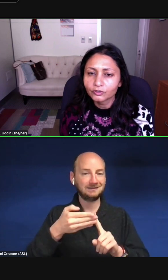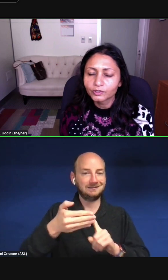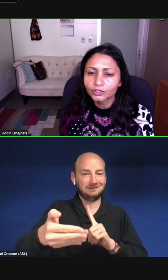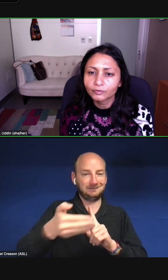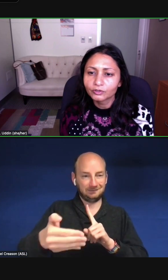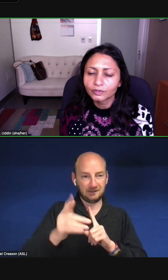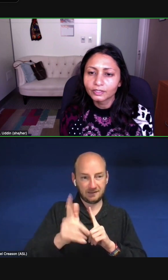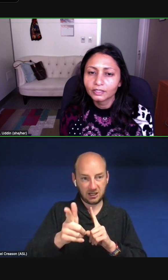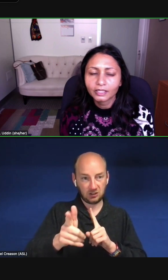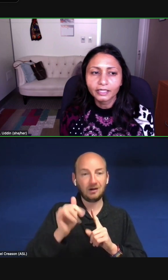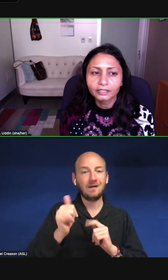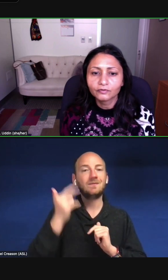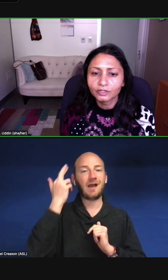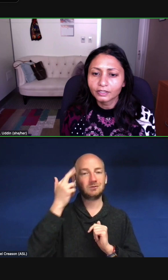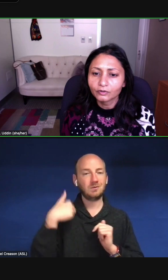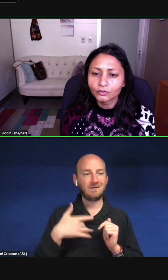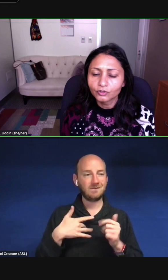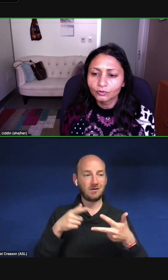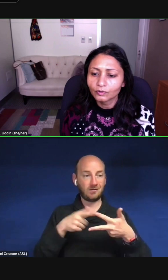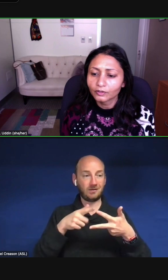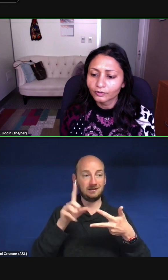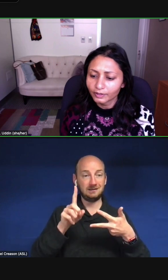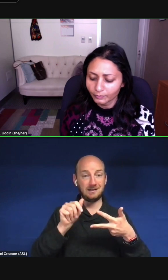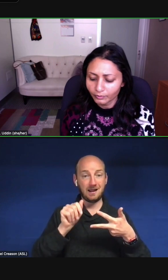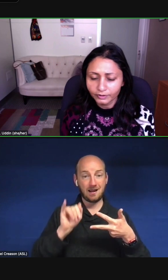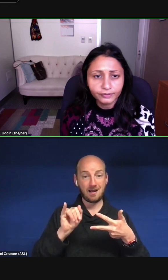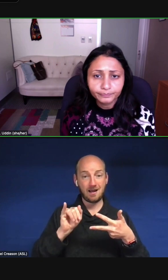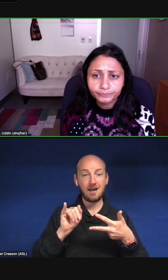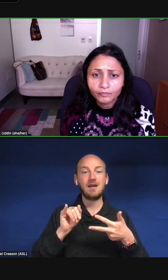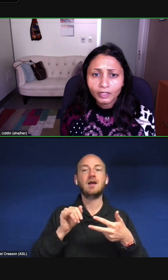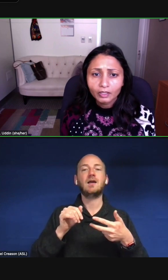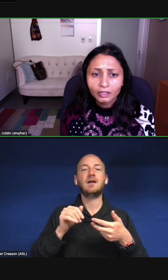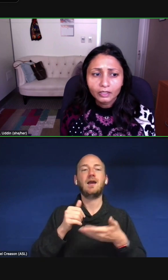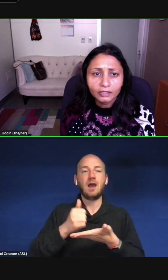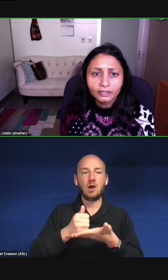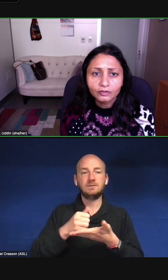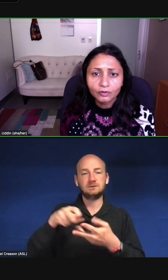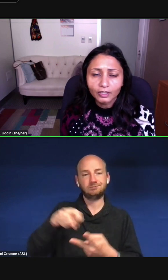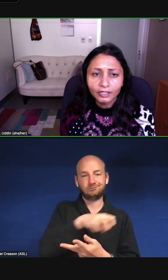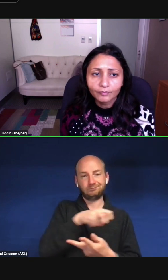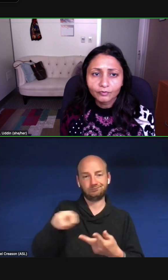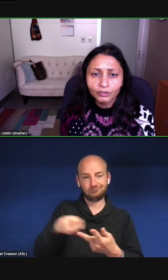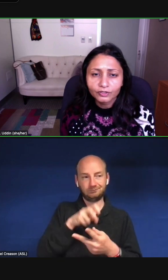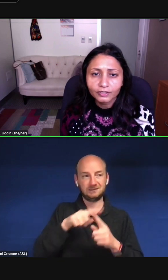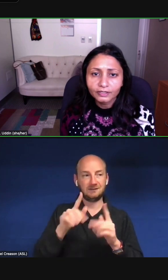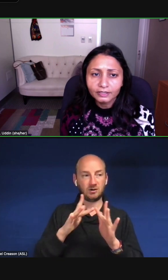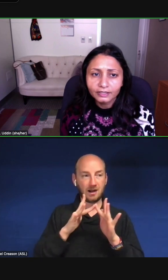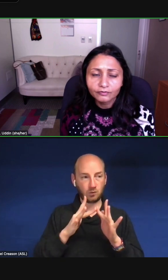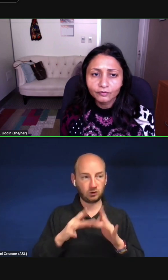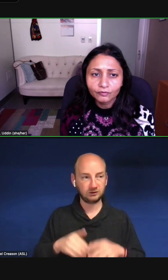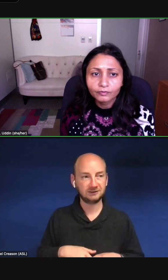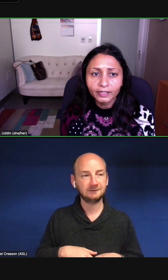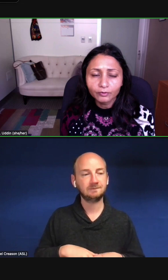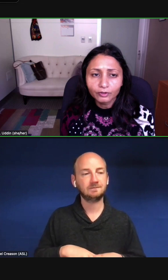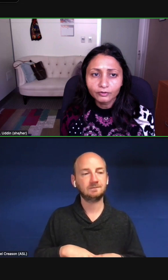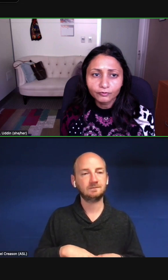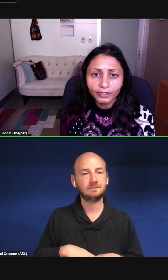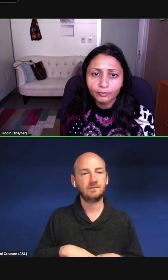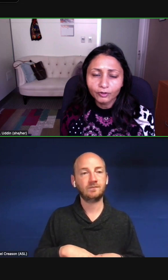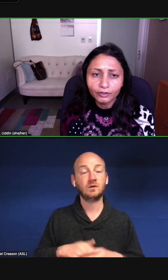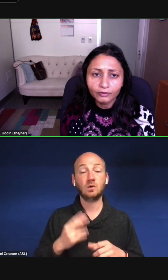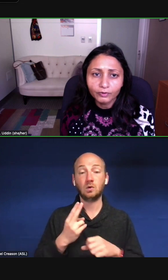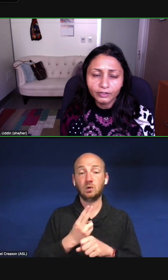a role in switching between activity in those 2 other networks. And so using this kind of